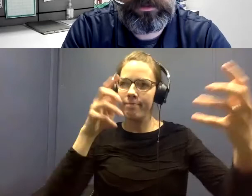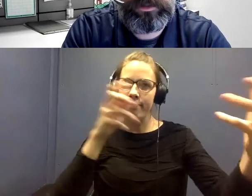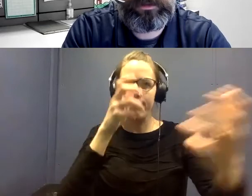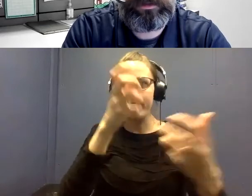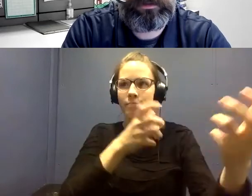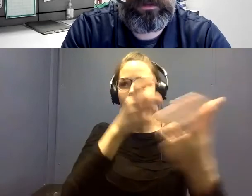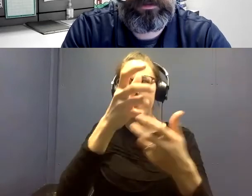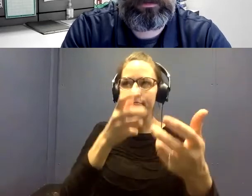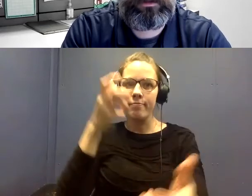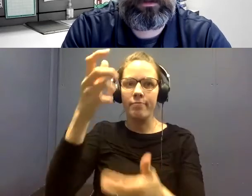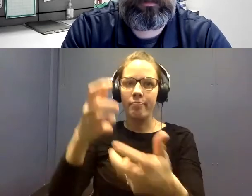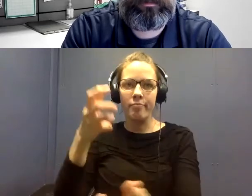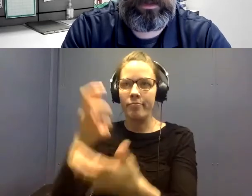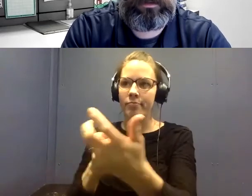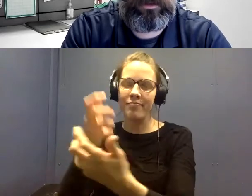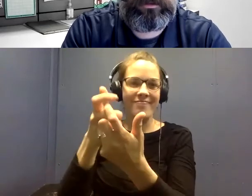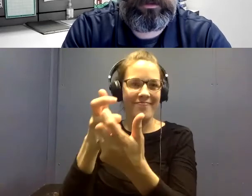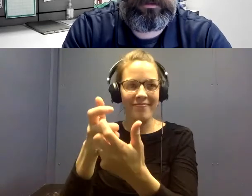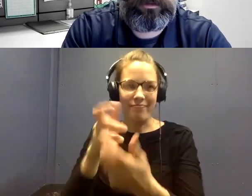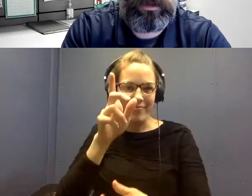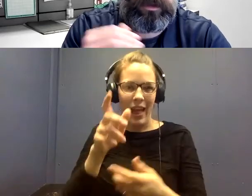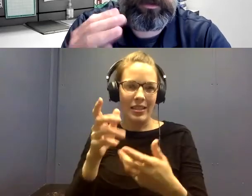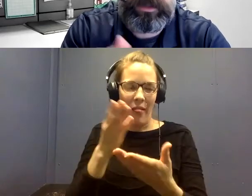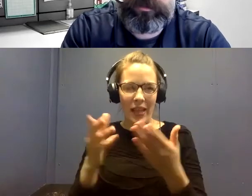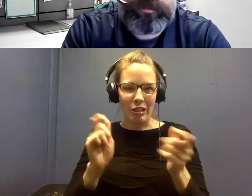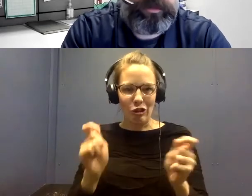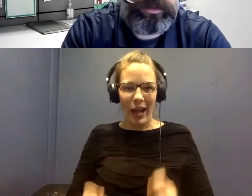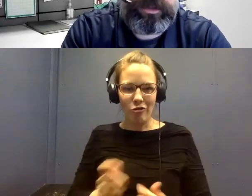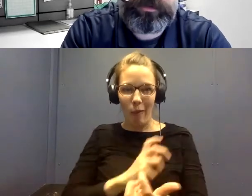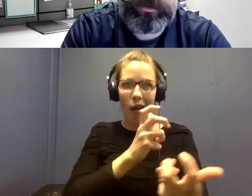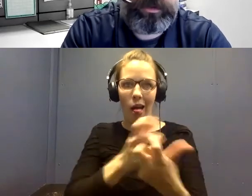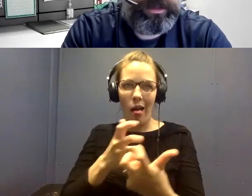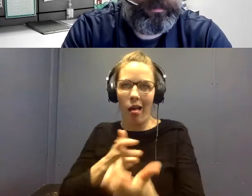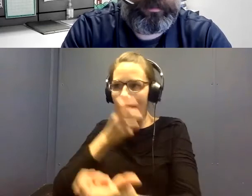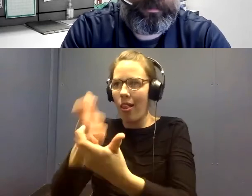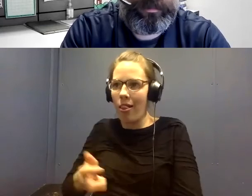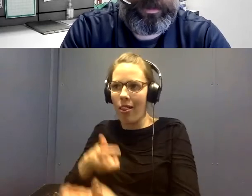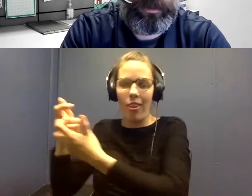conditions change, and as our scenario has changed from the initial,